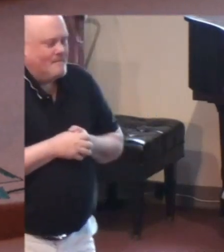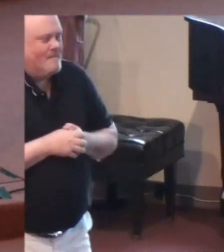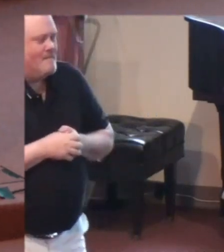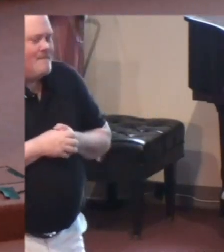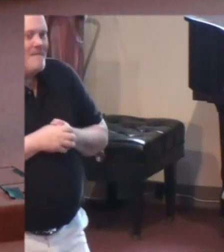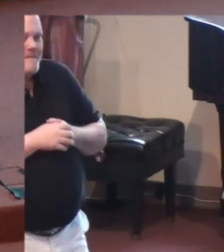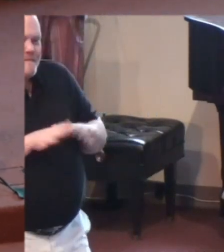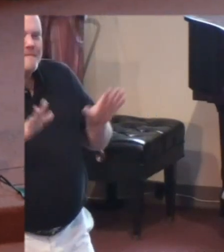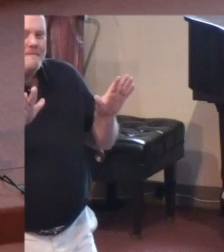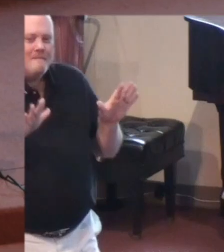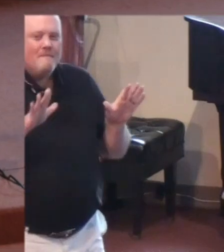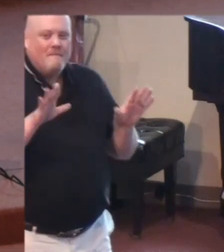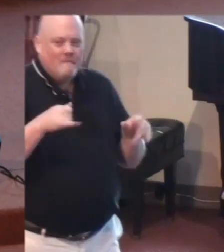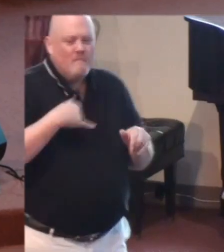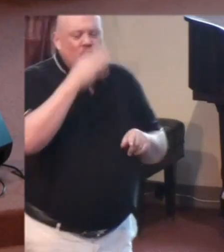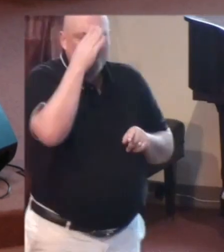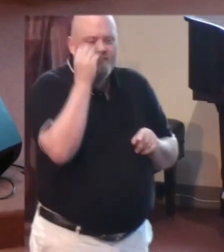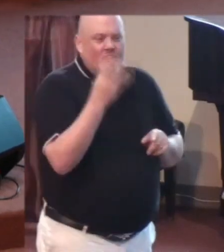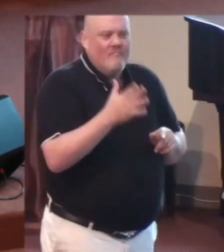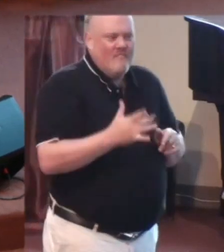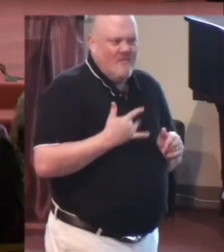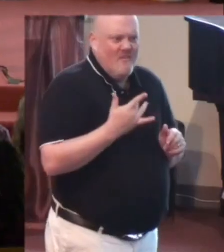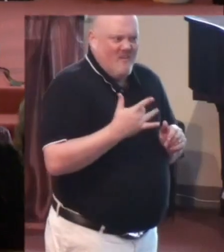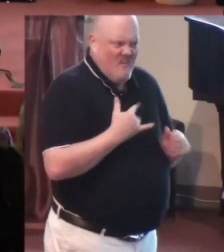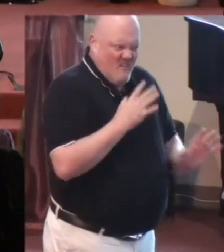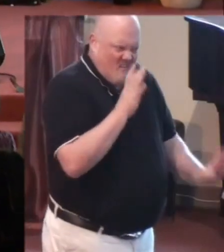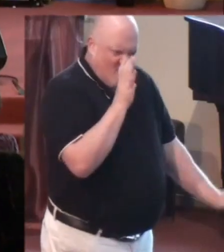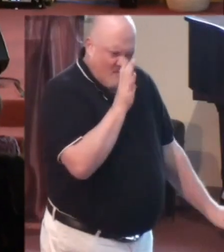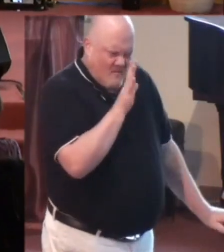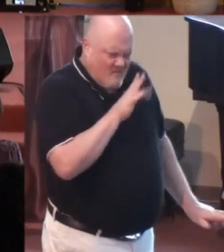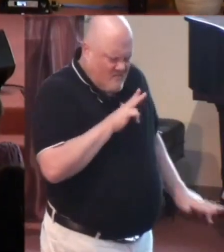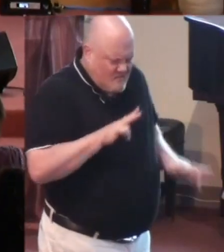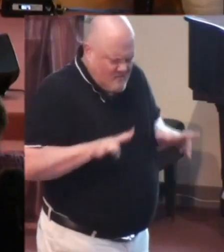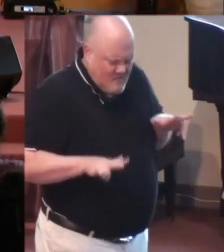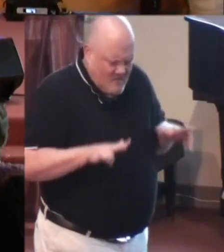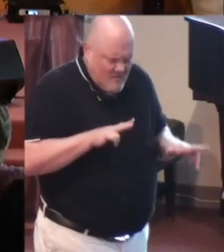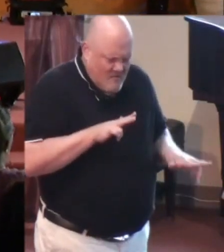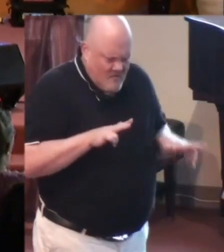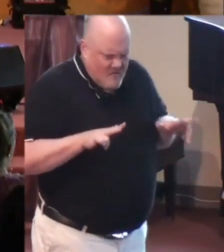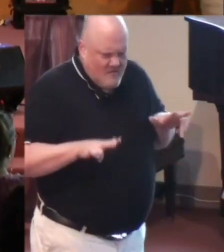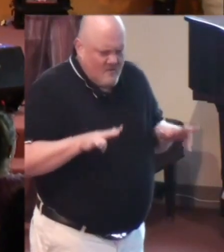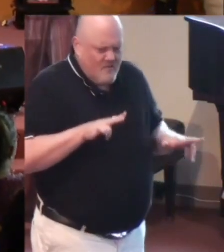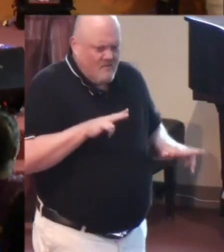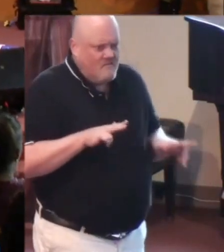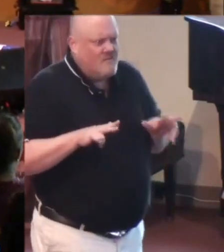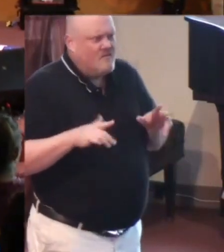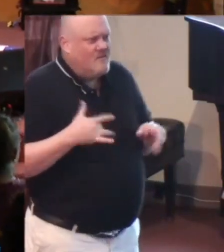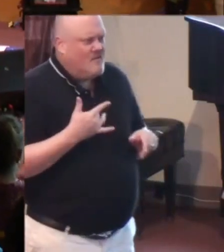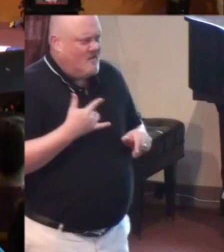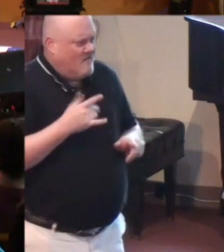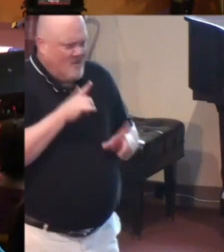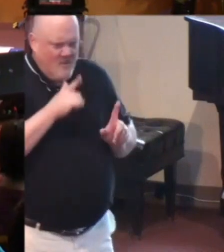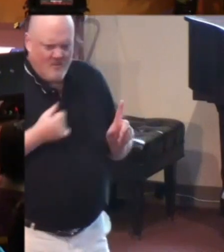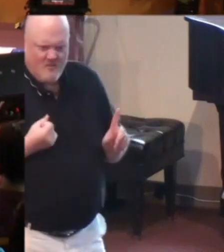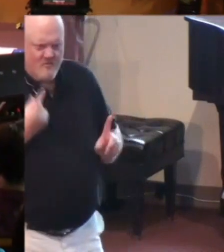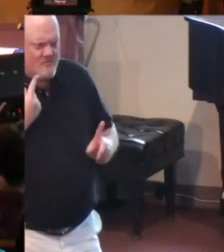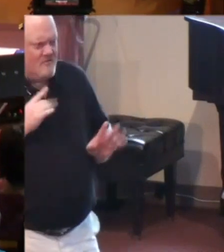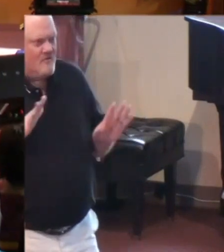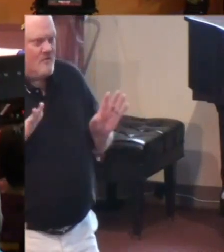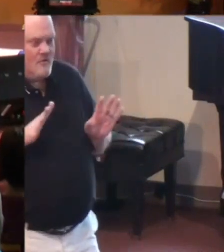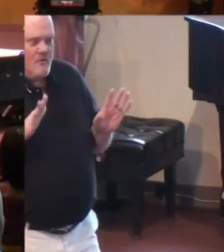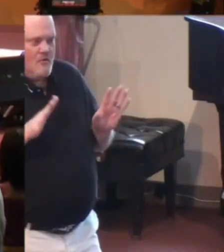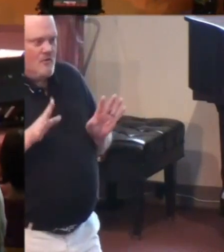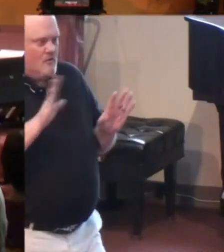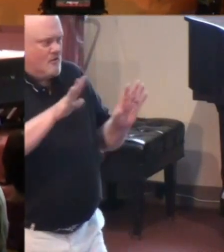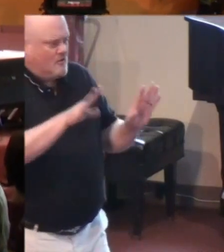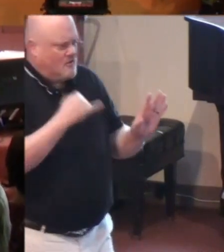It's gonna feel strange. Ooh, that's understood.